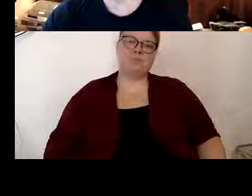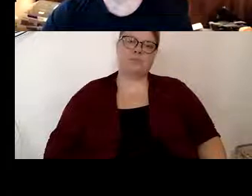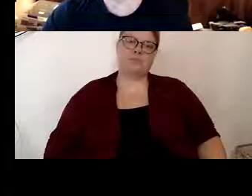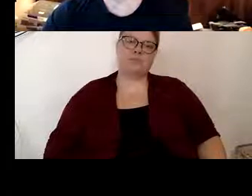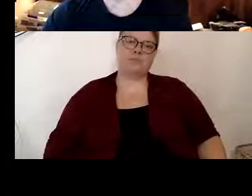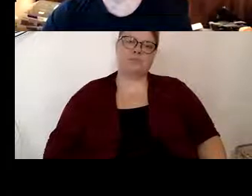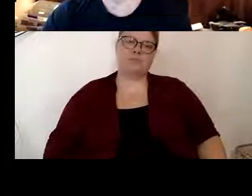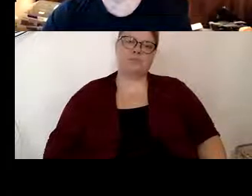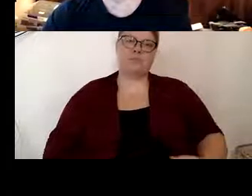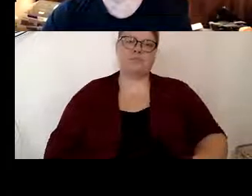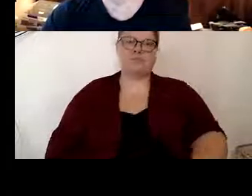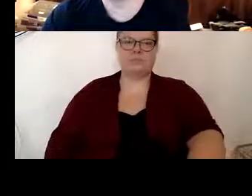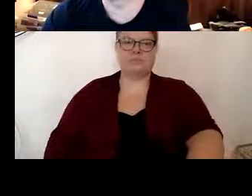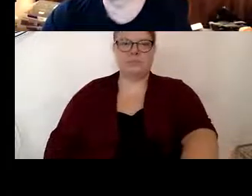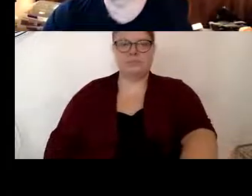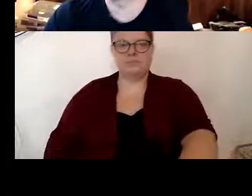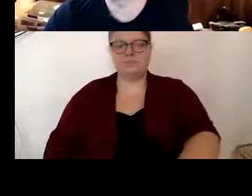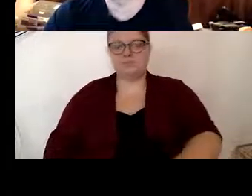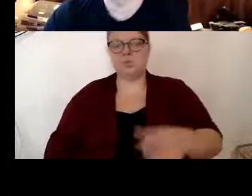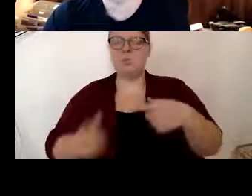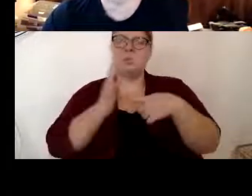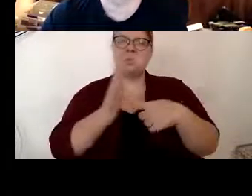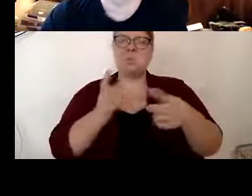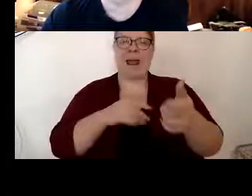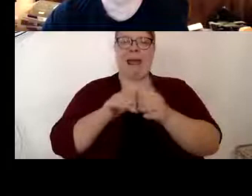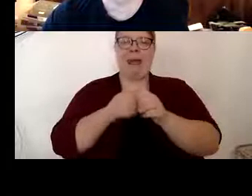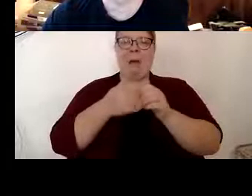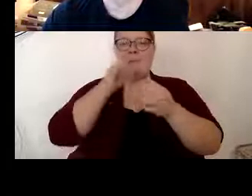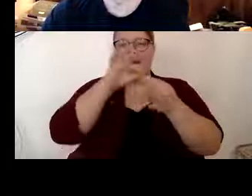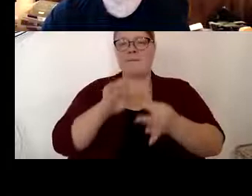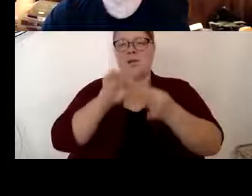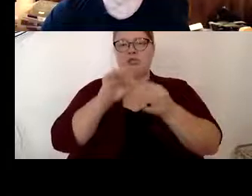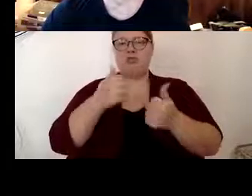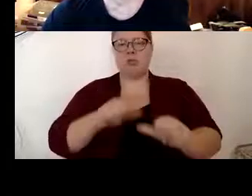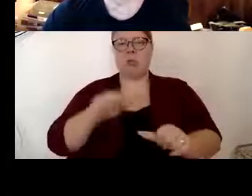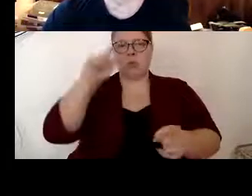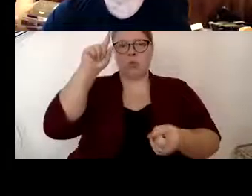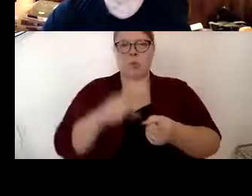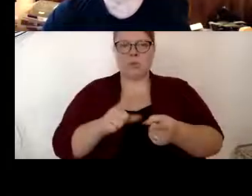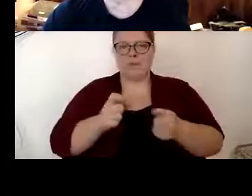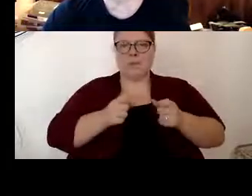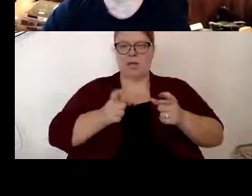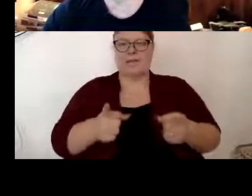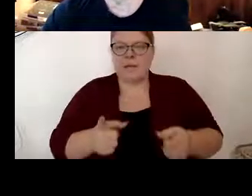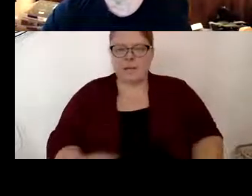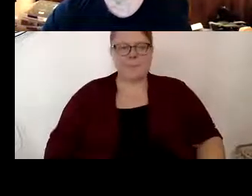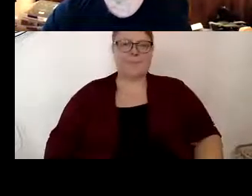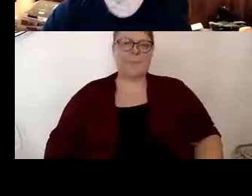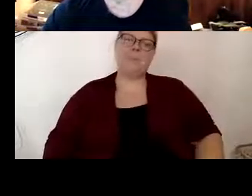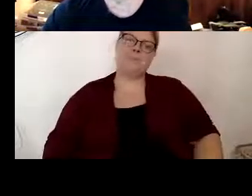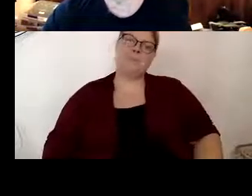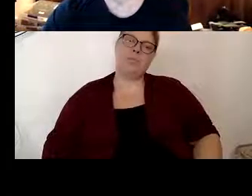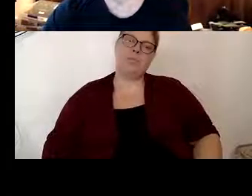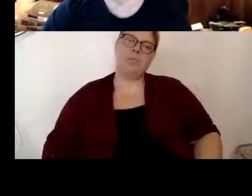This again kind of talks about mindfulness and how it can reduce impulsivity. It's an interesting study that came out,